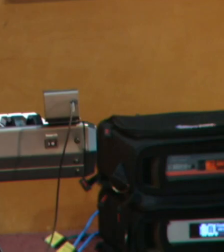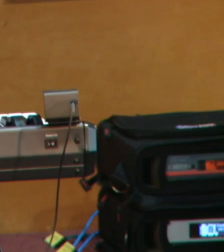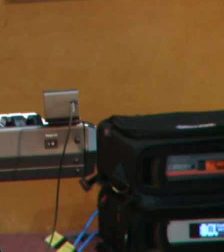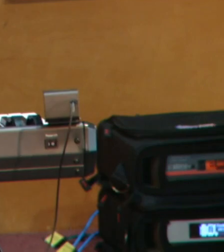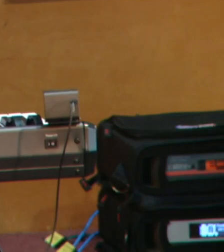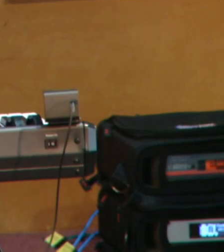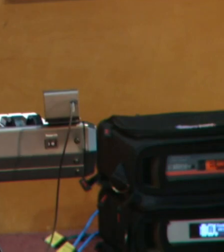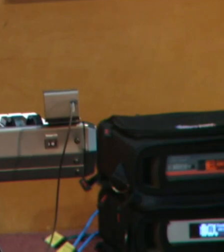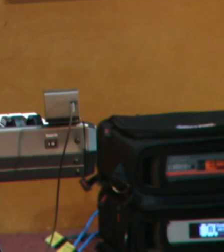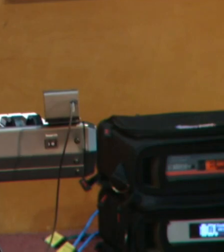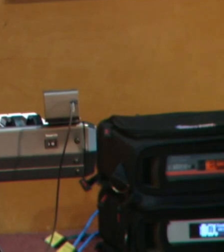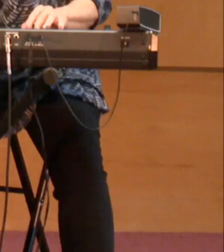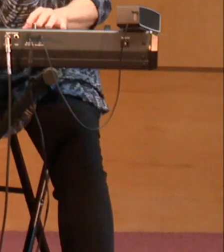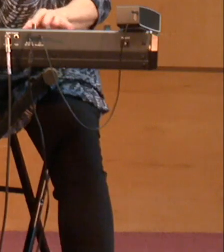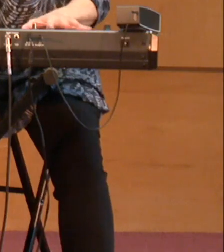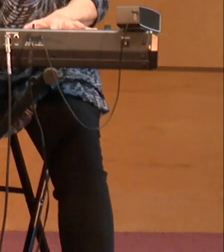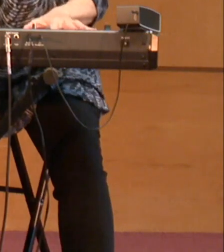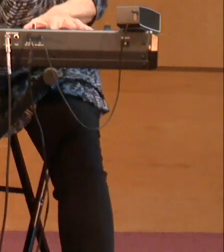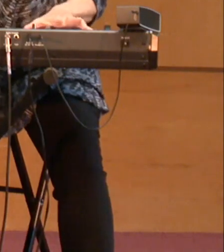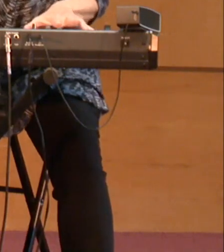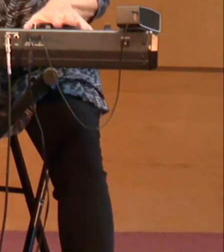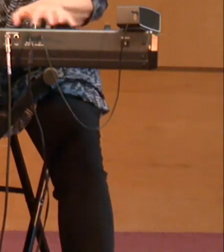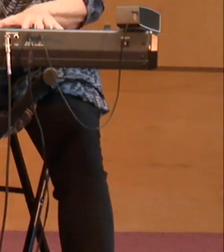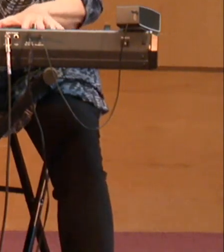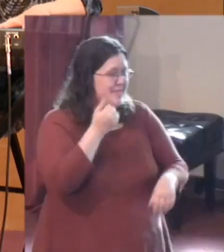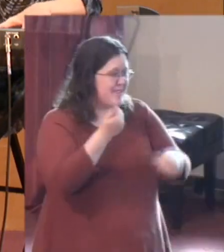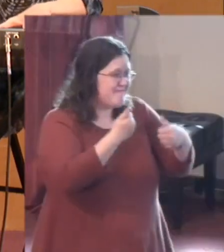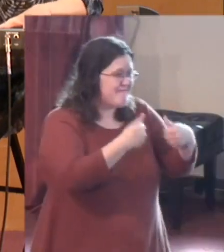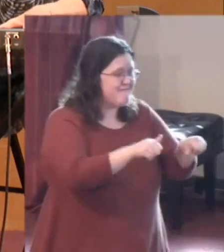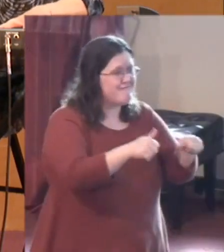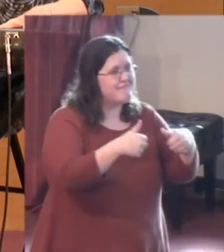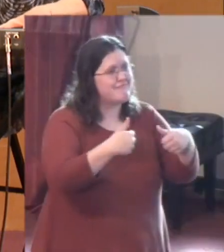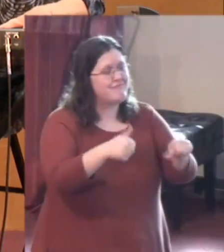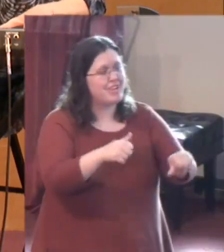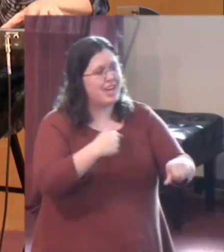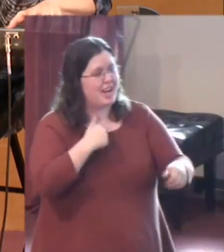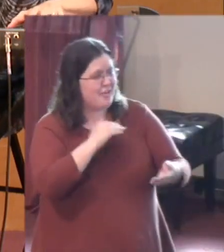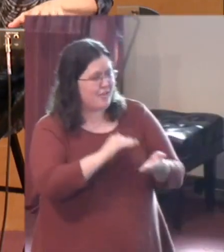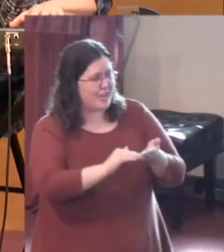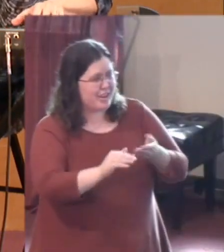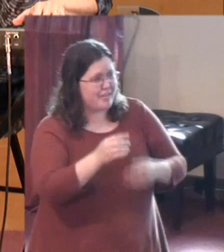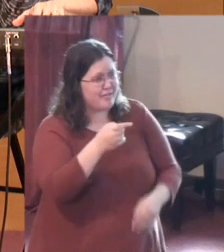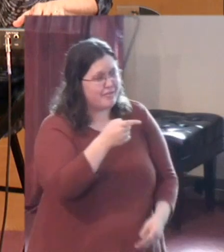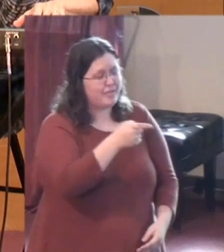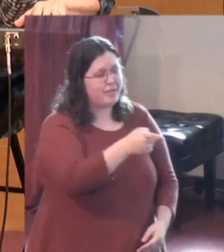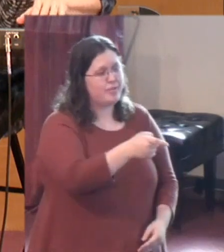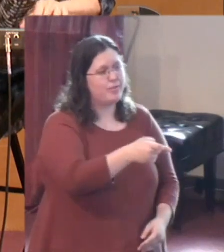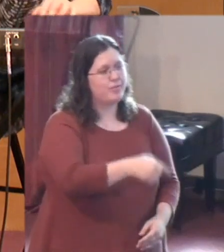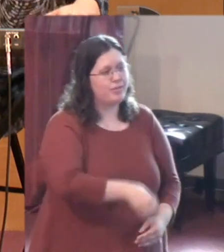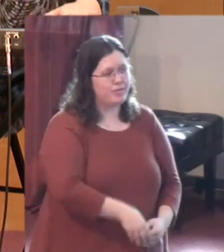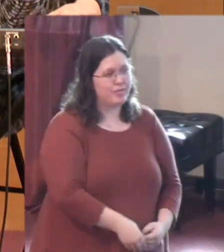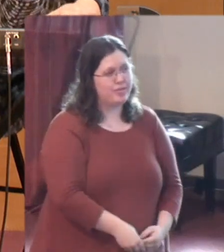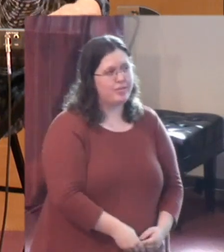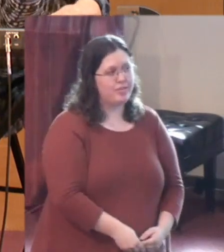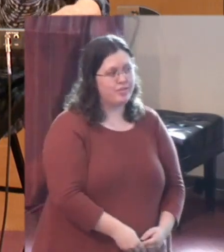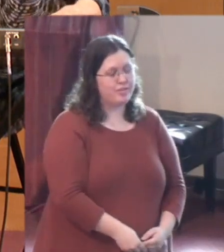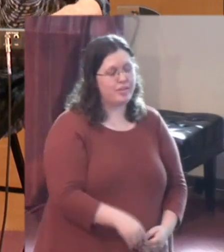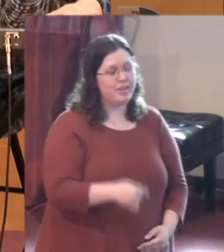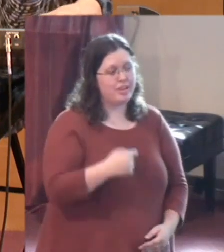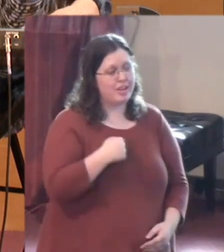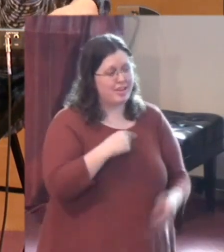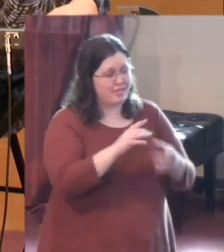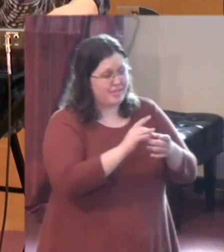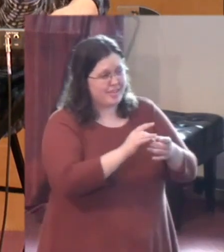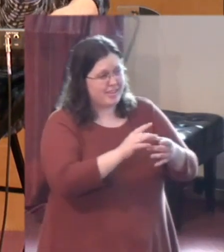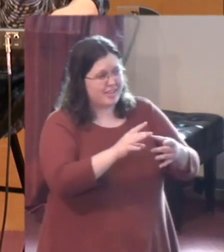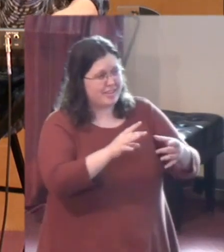You've done the best you could. I forgive you. I release you